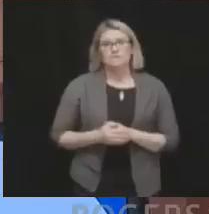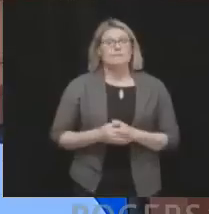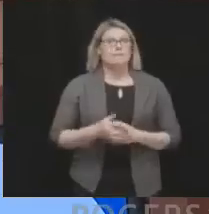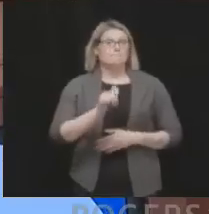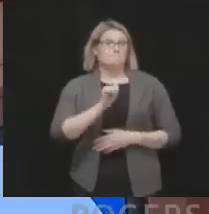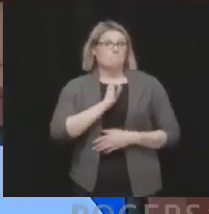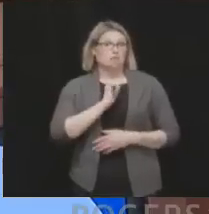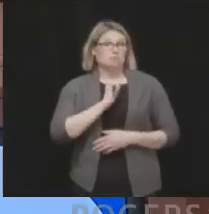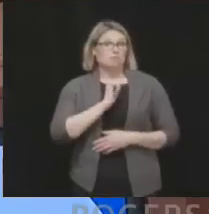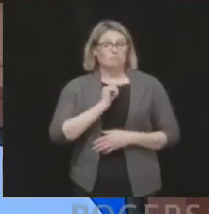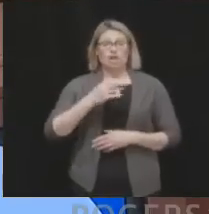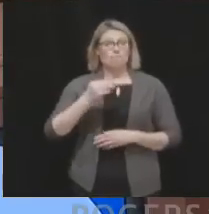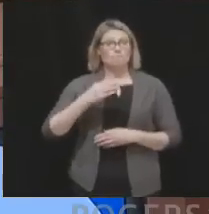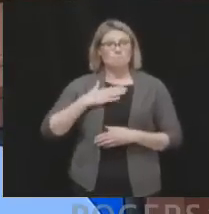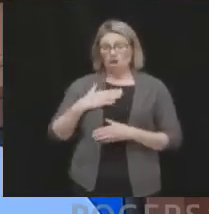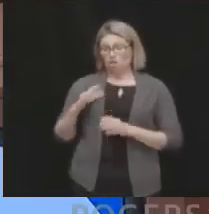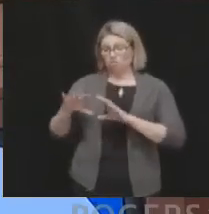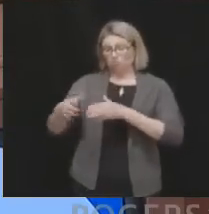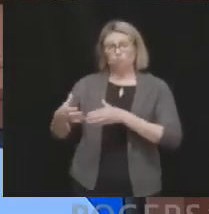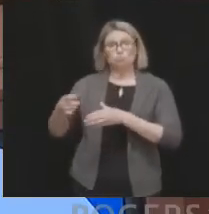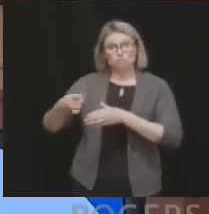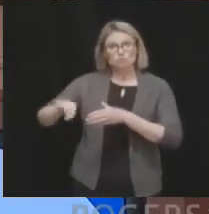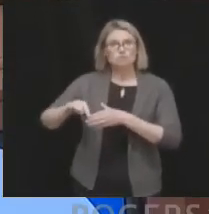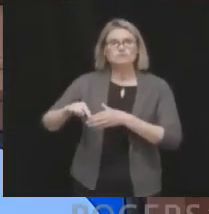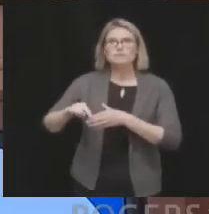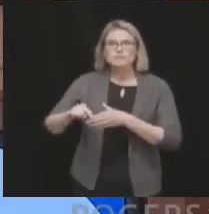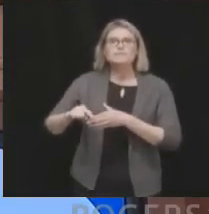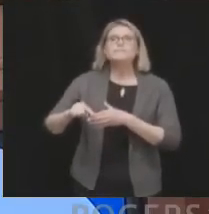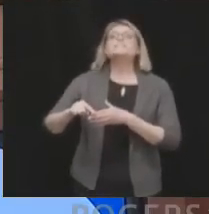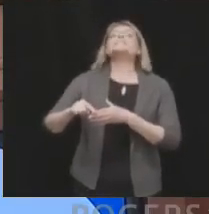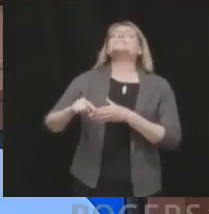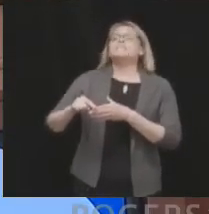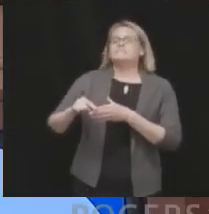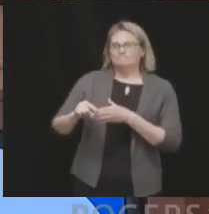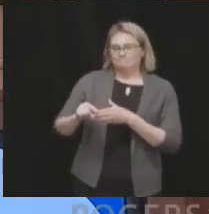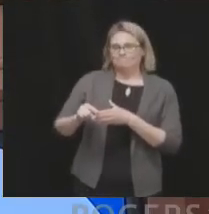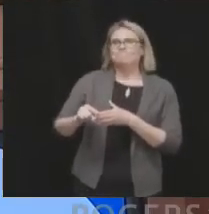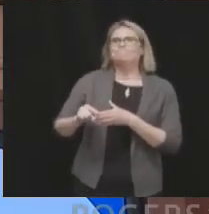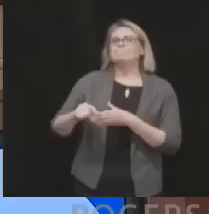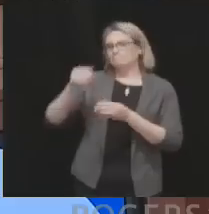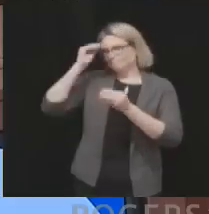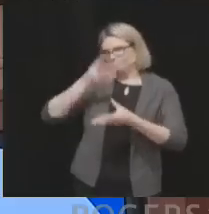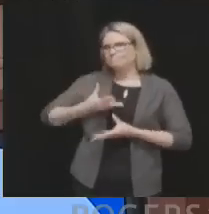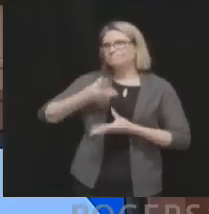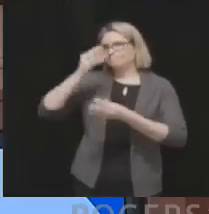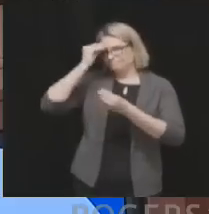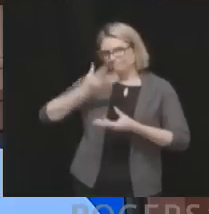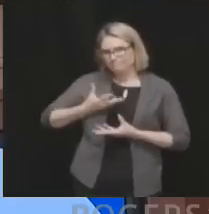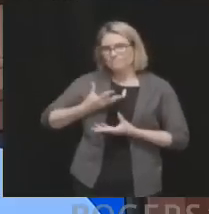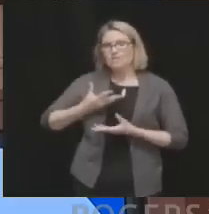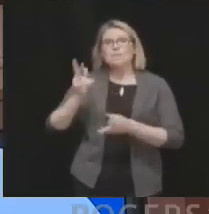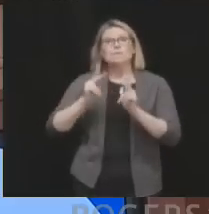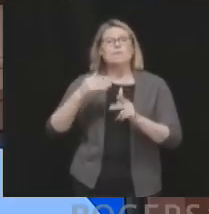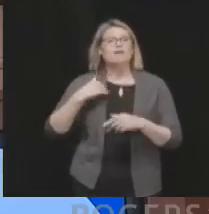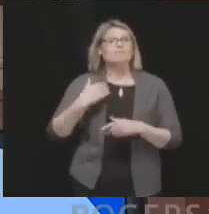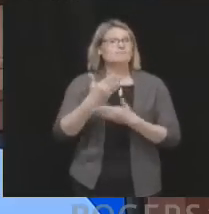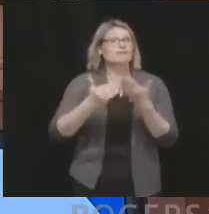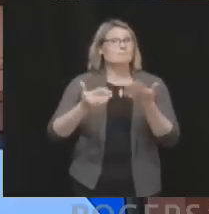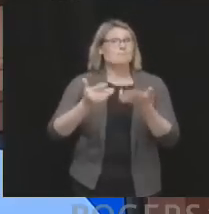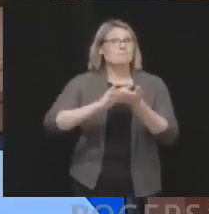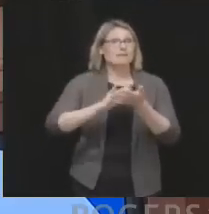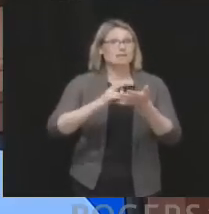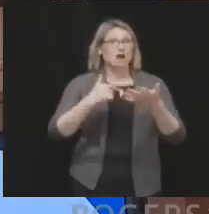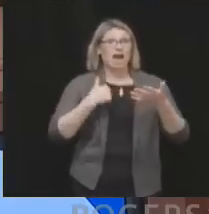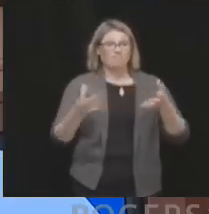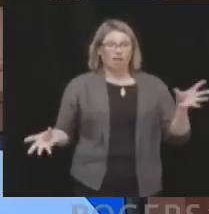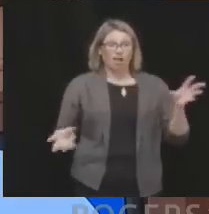many seniors it had become quite a financial burden. So I can understand why the college